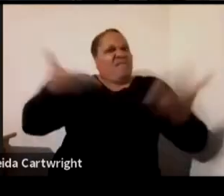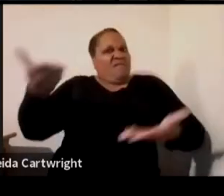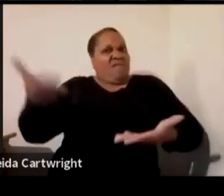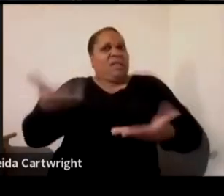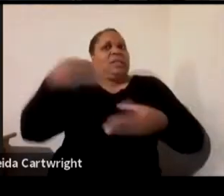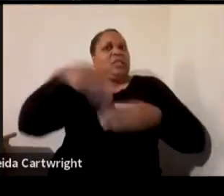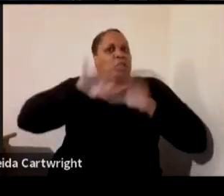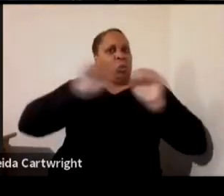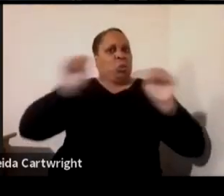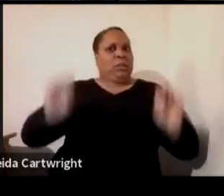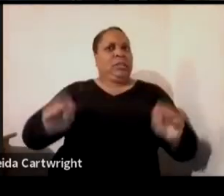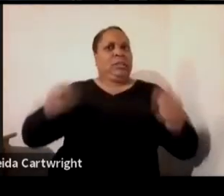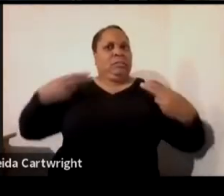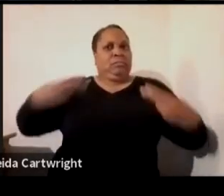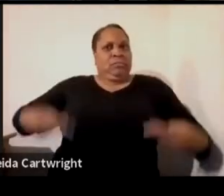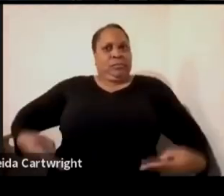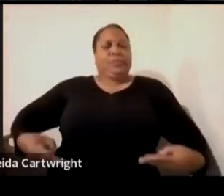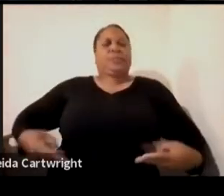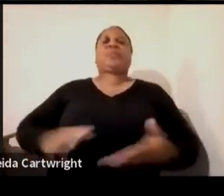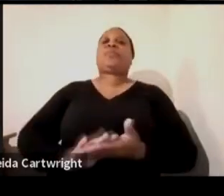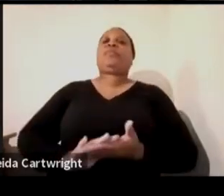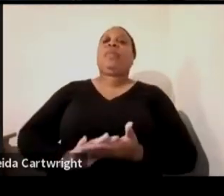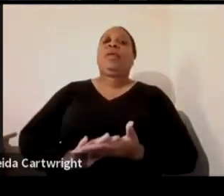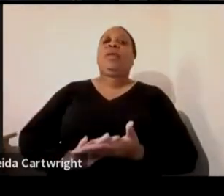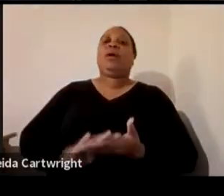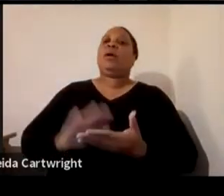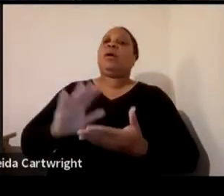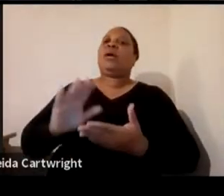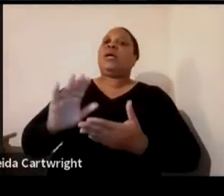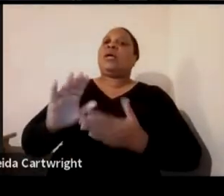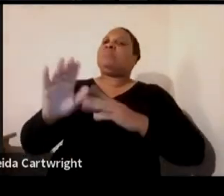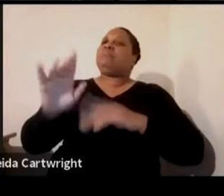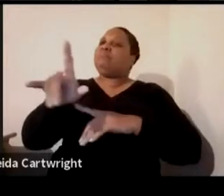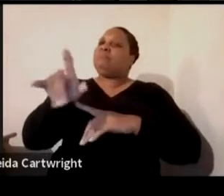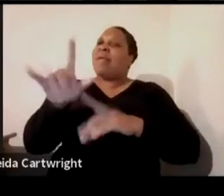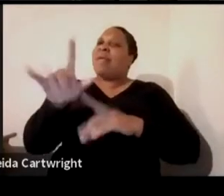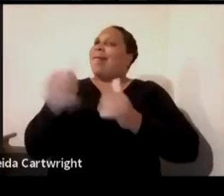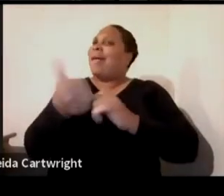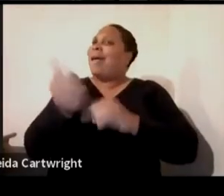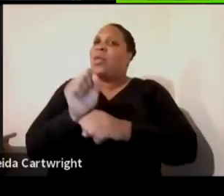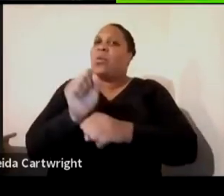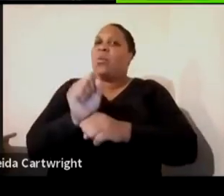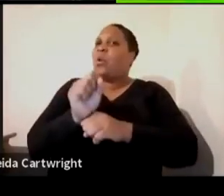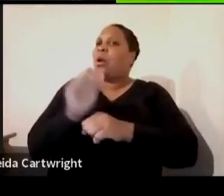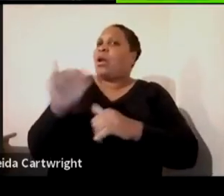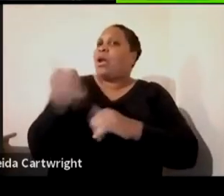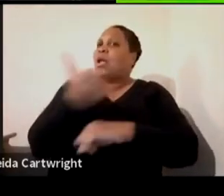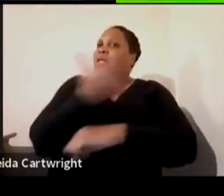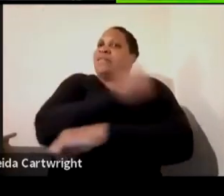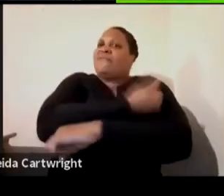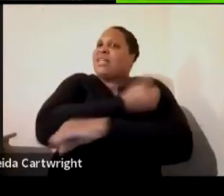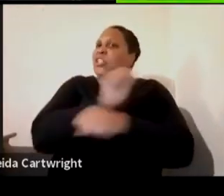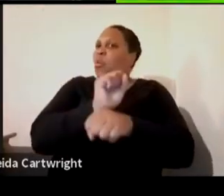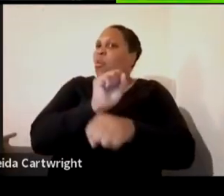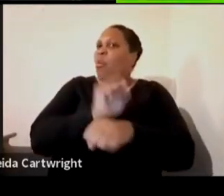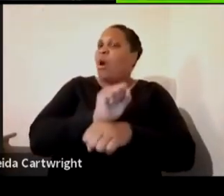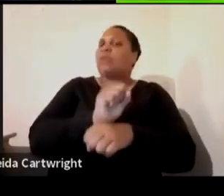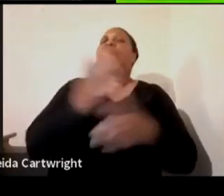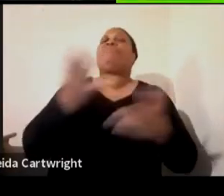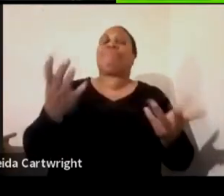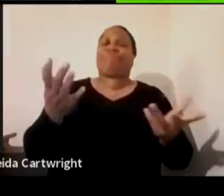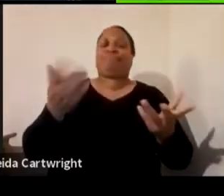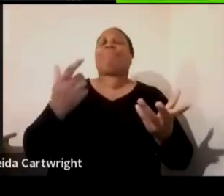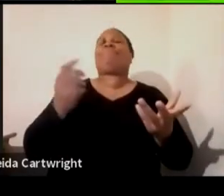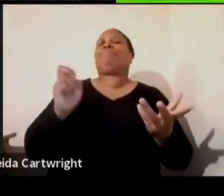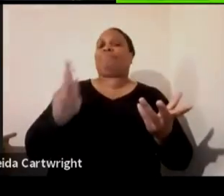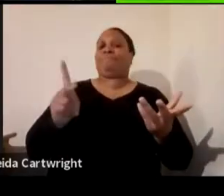is And a so vaccine how that's does it been work? approved Tell for us about emergency use how the in the vaccine United works. States. Right. It's also So what I'll approved do is I'll in just the UK briefly